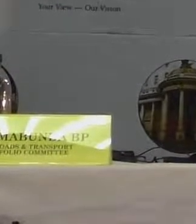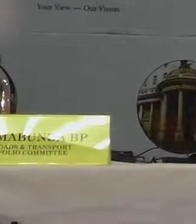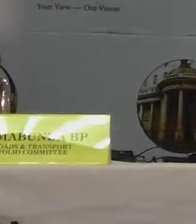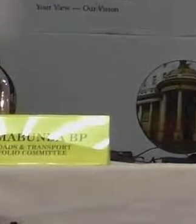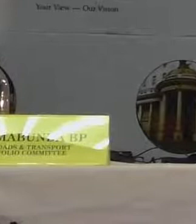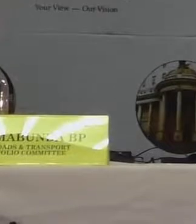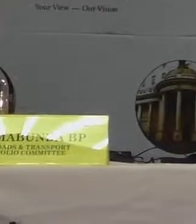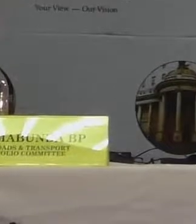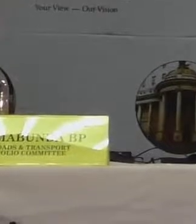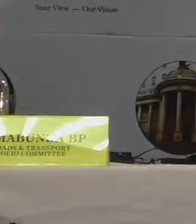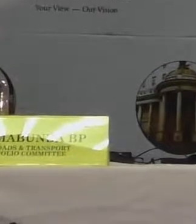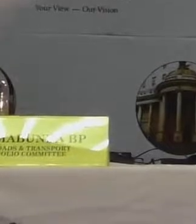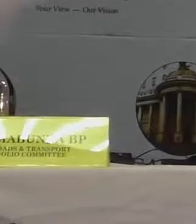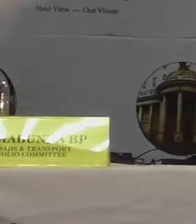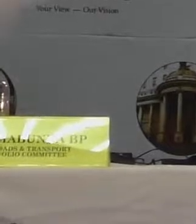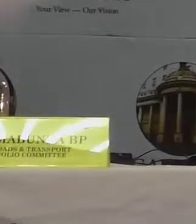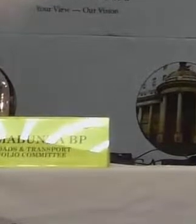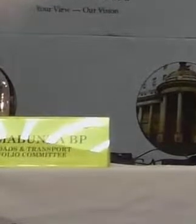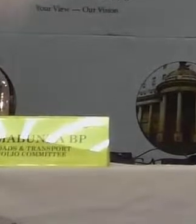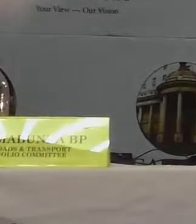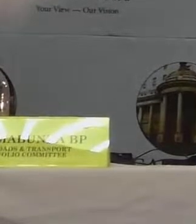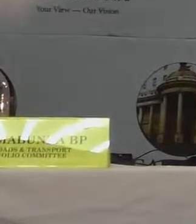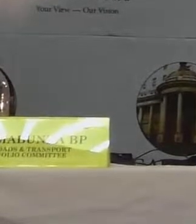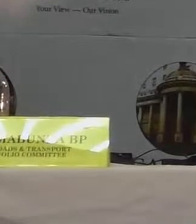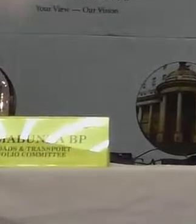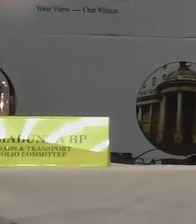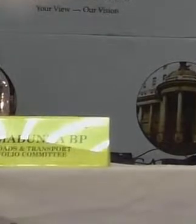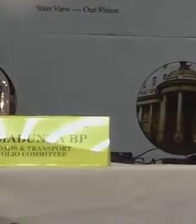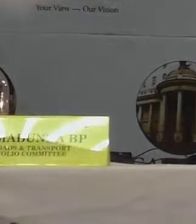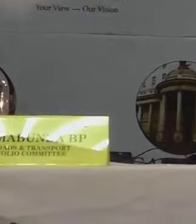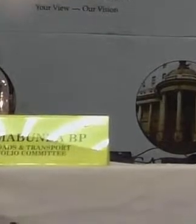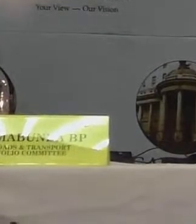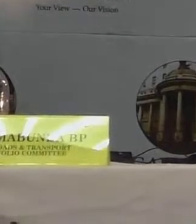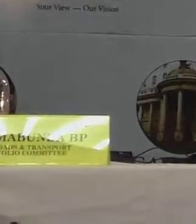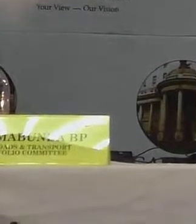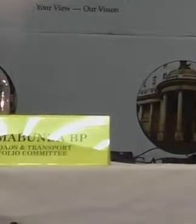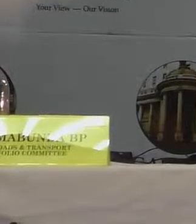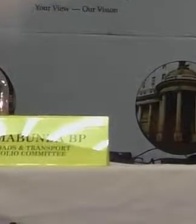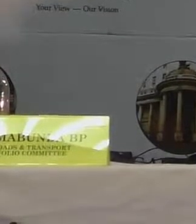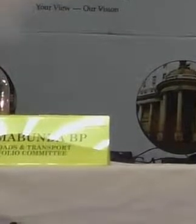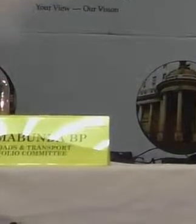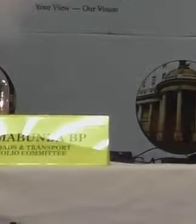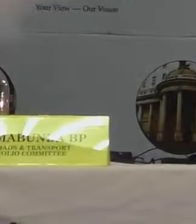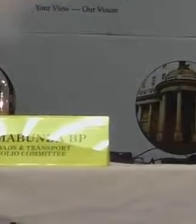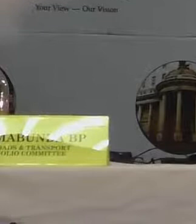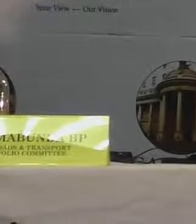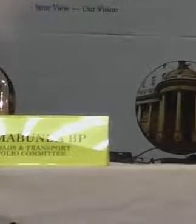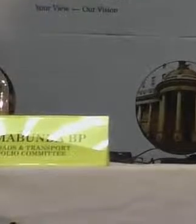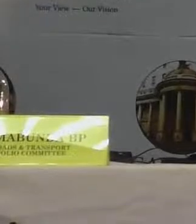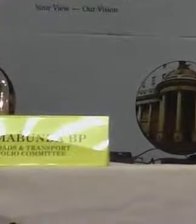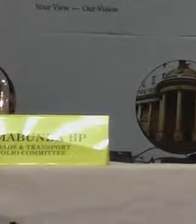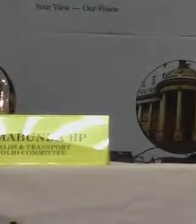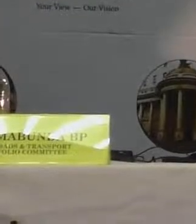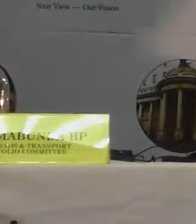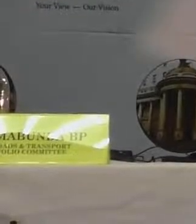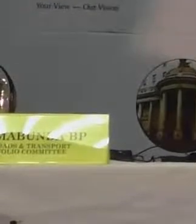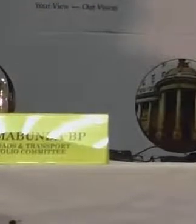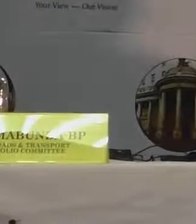if you're still here in the venue, please can I just give you my card? That's my parliamentary constituency area,